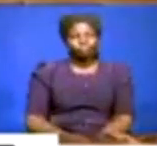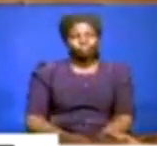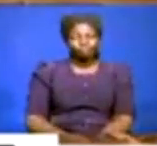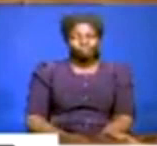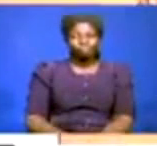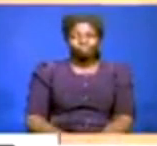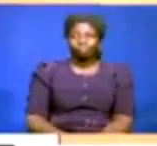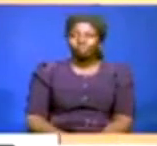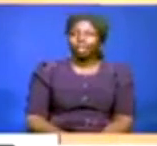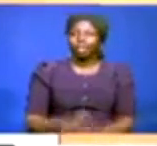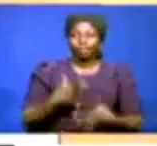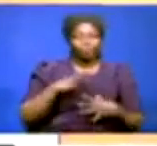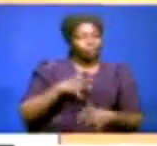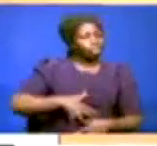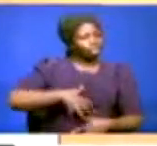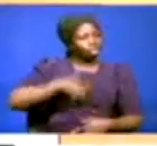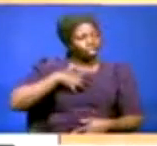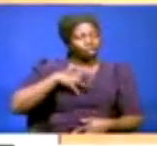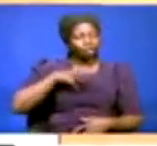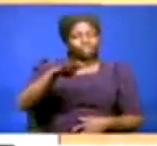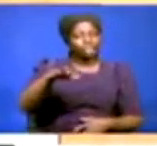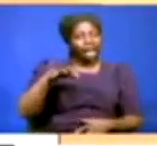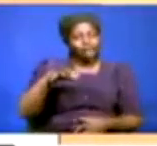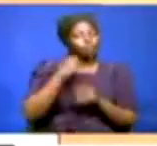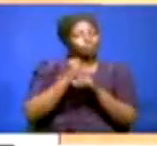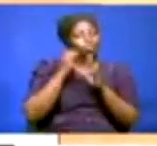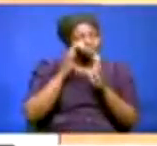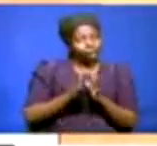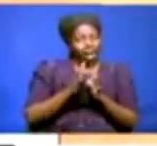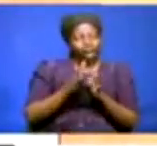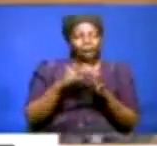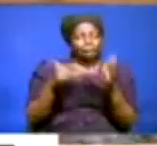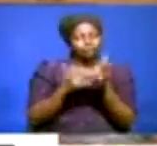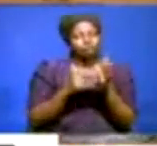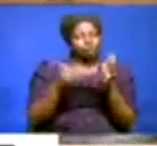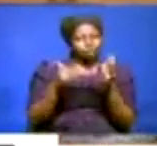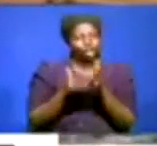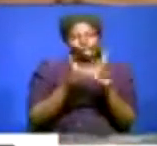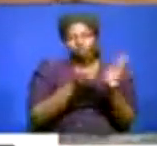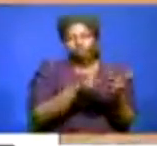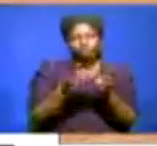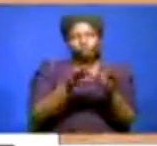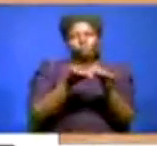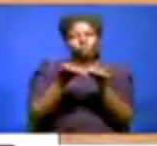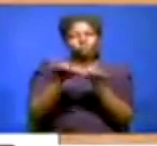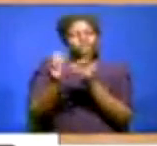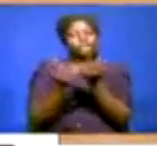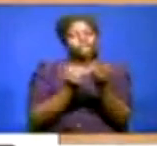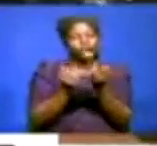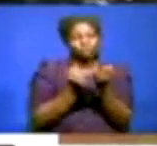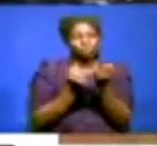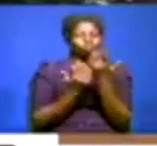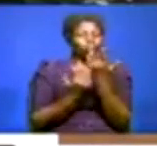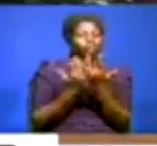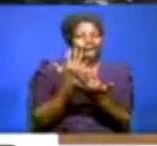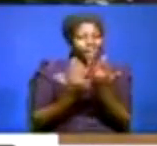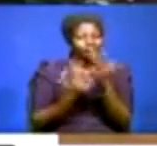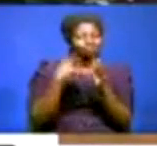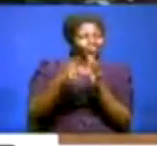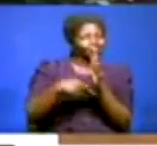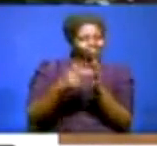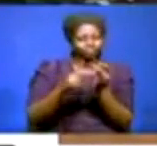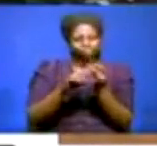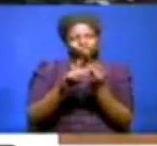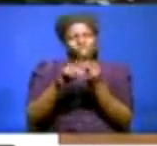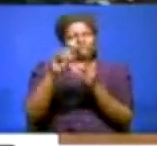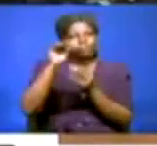Disgruntled residents and transport operators are blocking normal flow of traffic. A bonfire, banana stalks, rocks and boulders